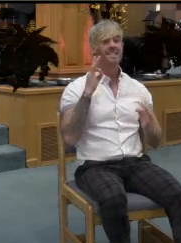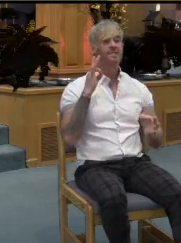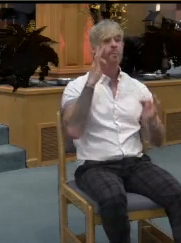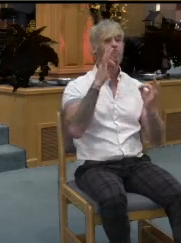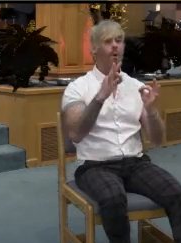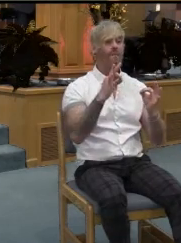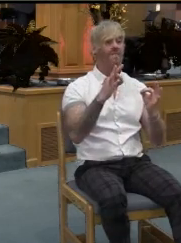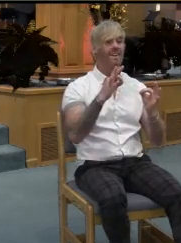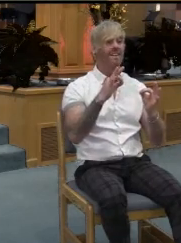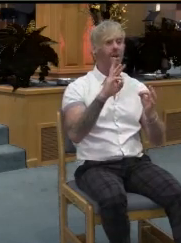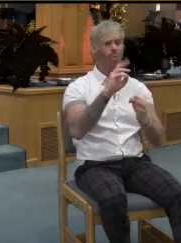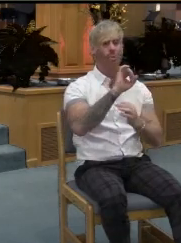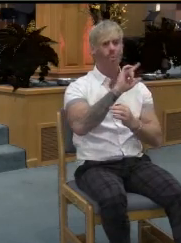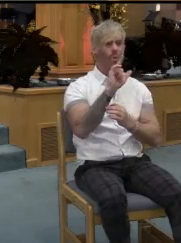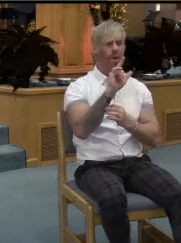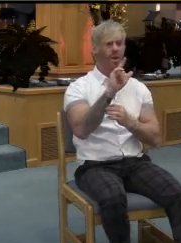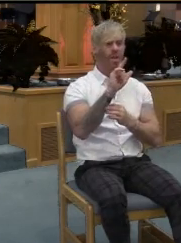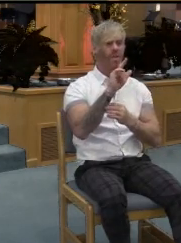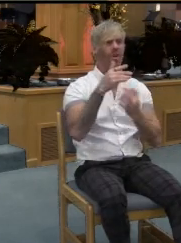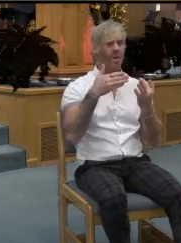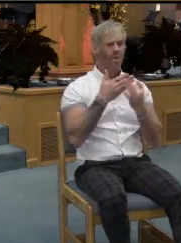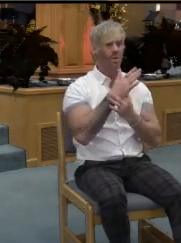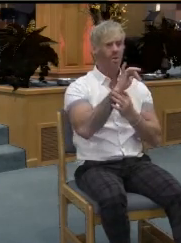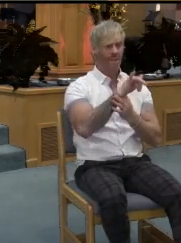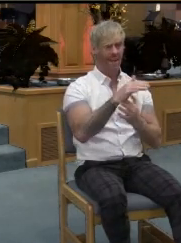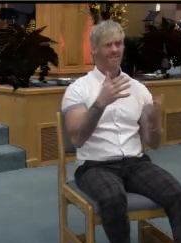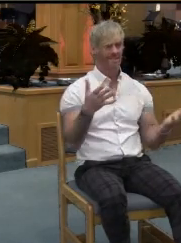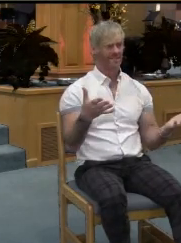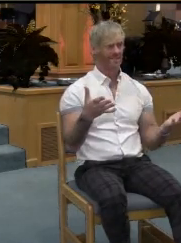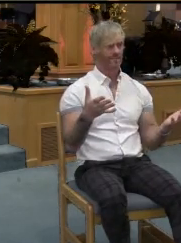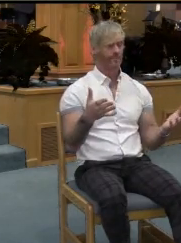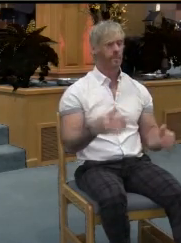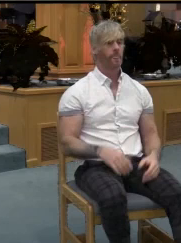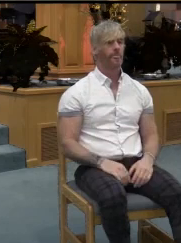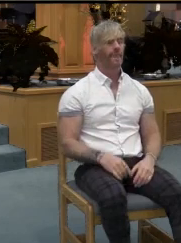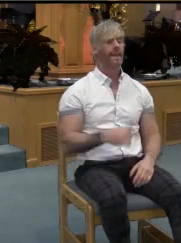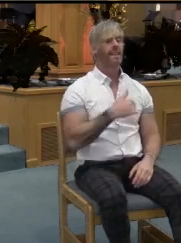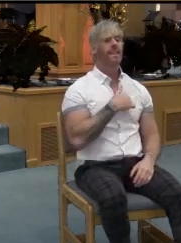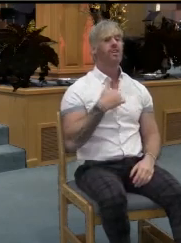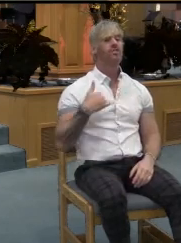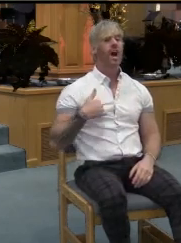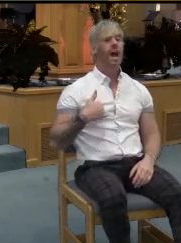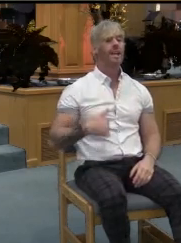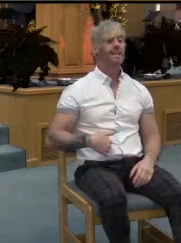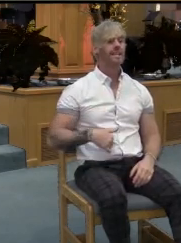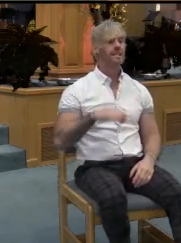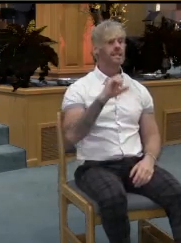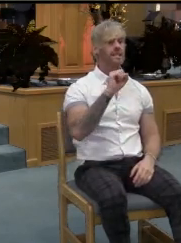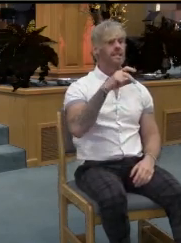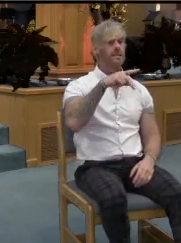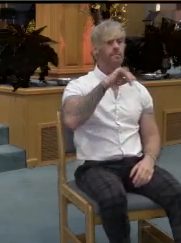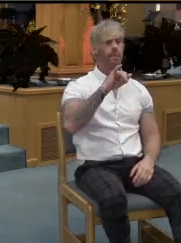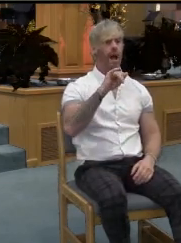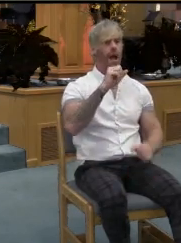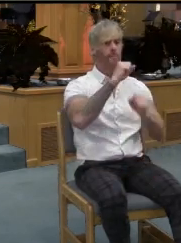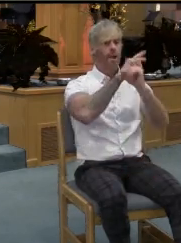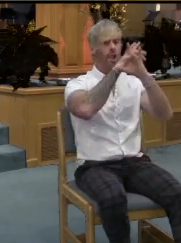events. The Chinese spy balloon did not take God like, whoa, what are they doing